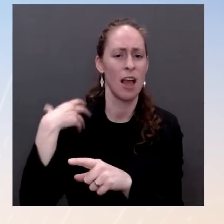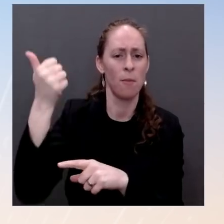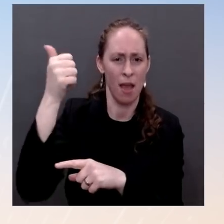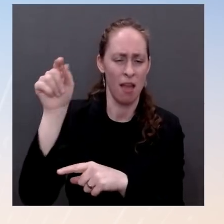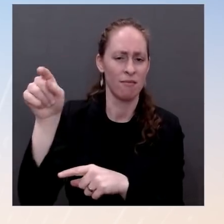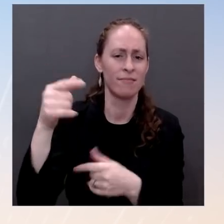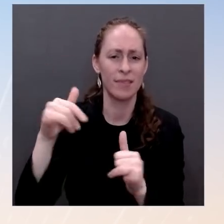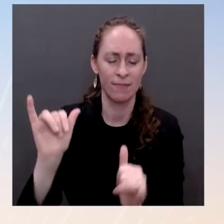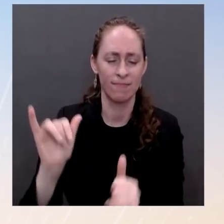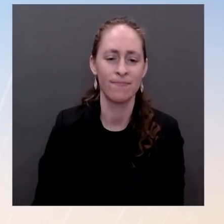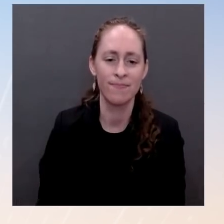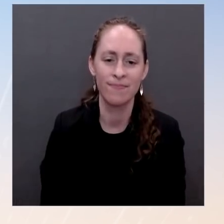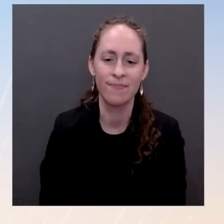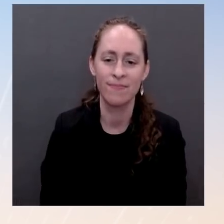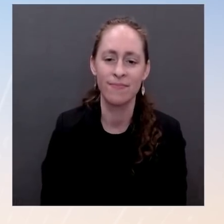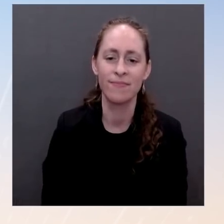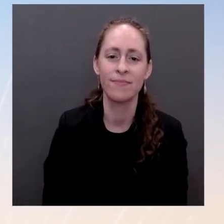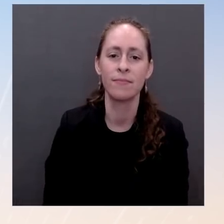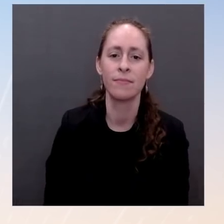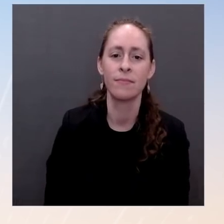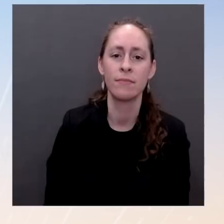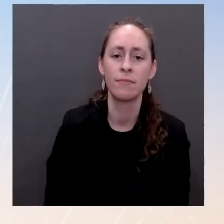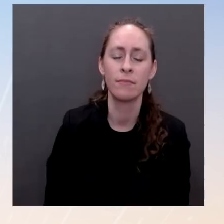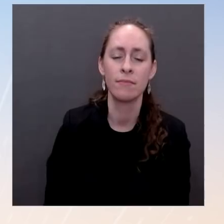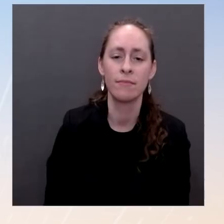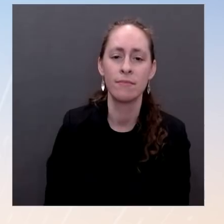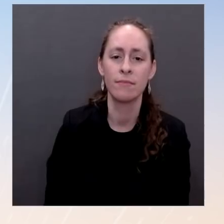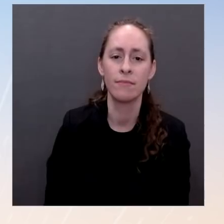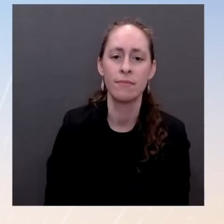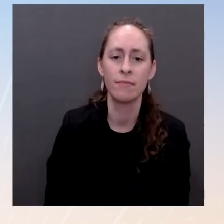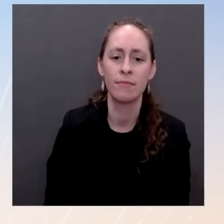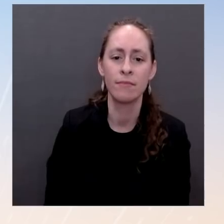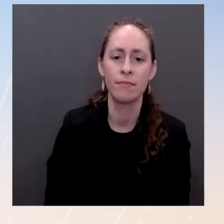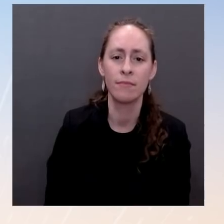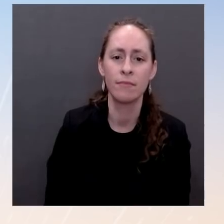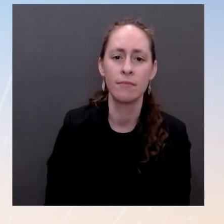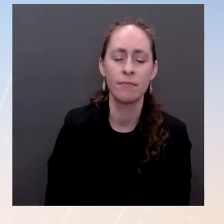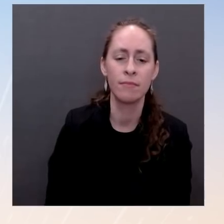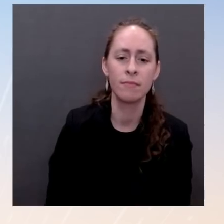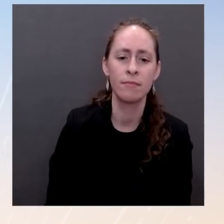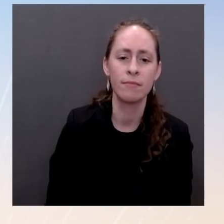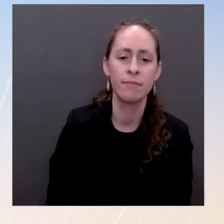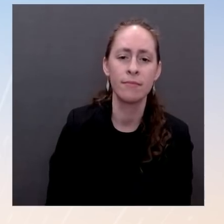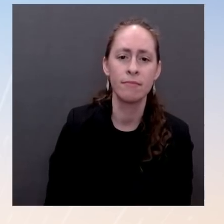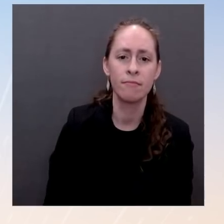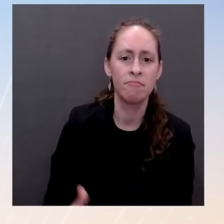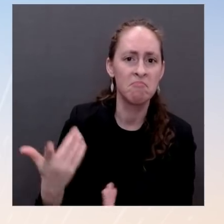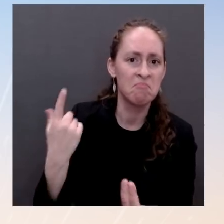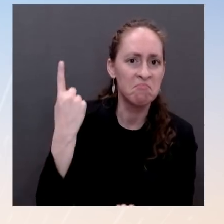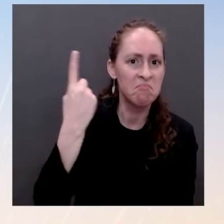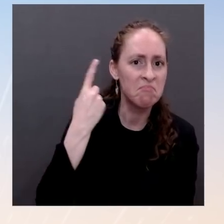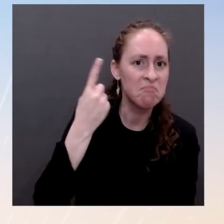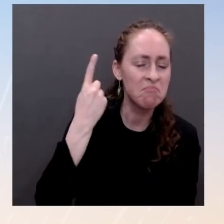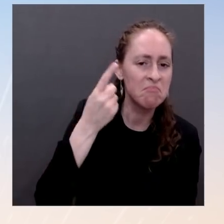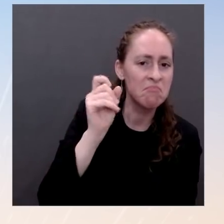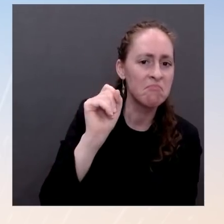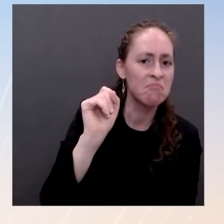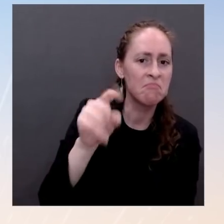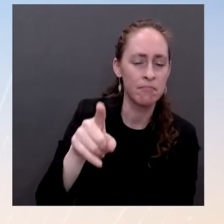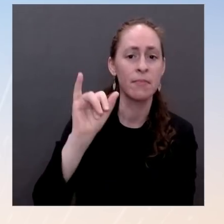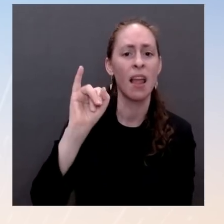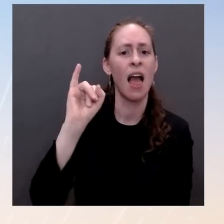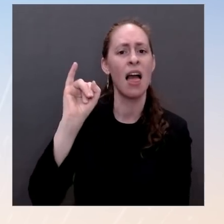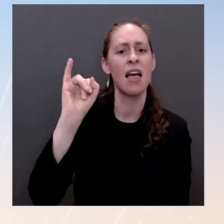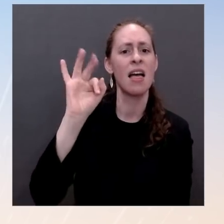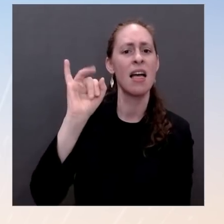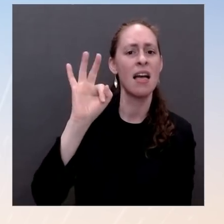steps the White House is taking in the event that the trucker protesting in Canada heads to the U.S. and also especially to D.C. around the time of the